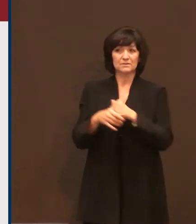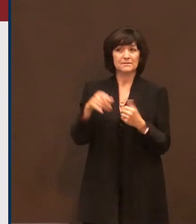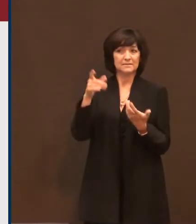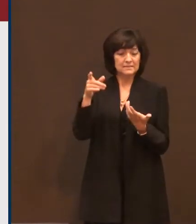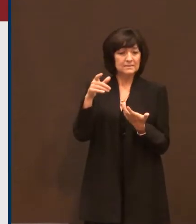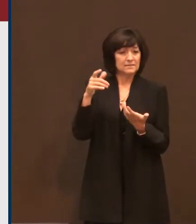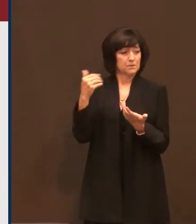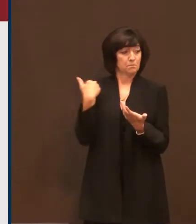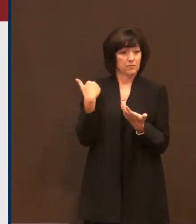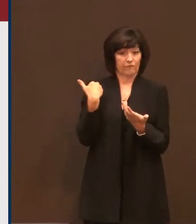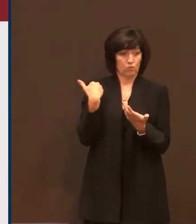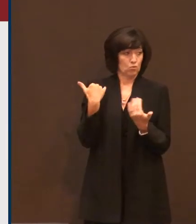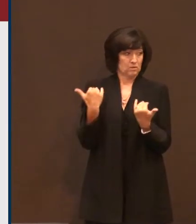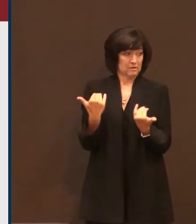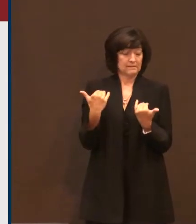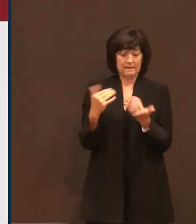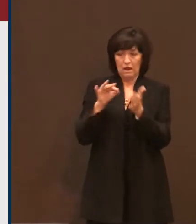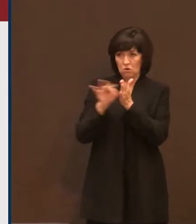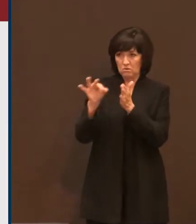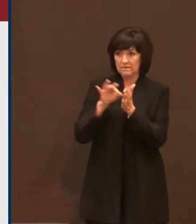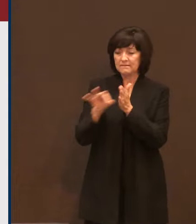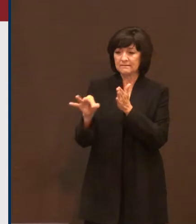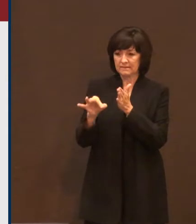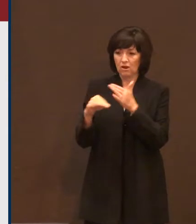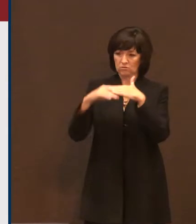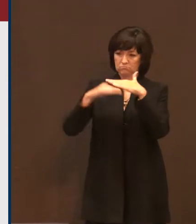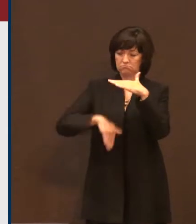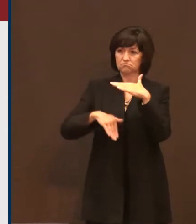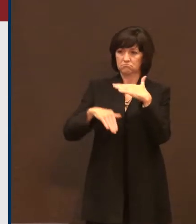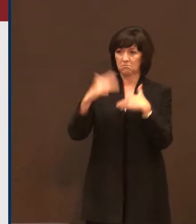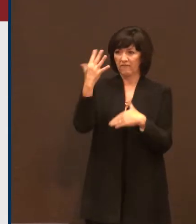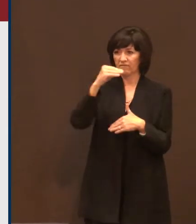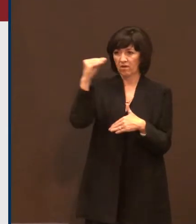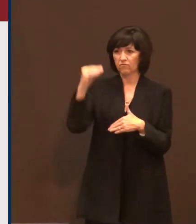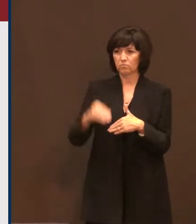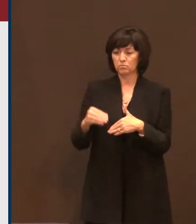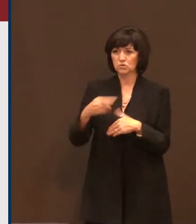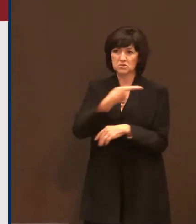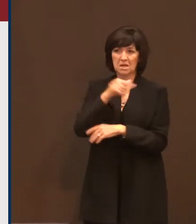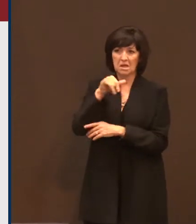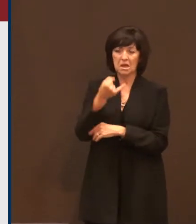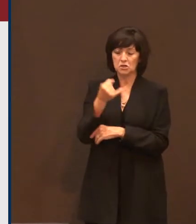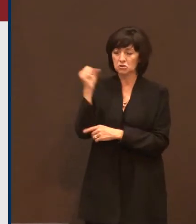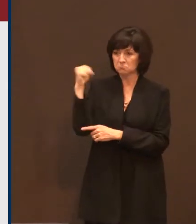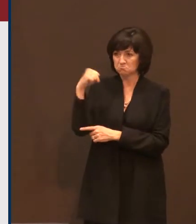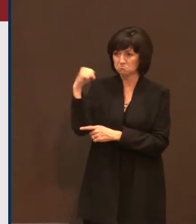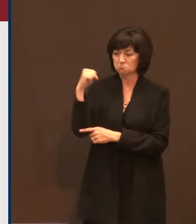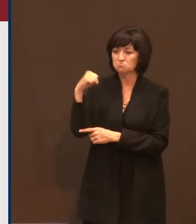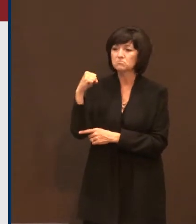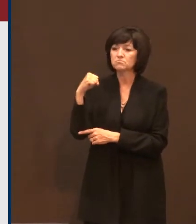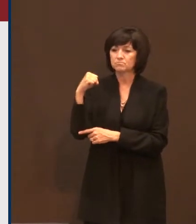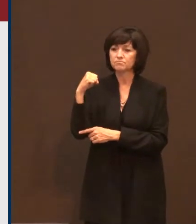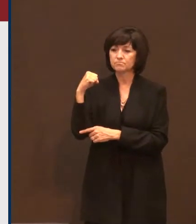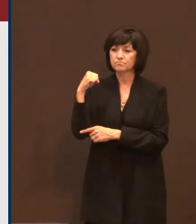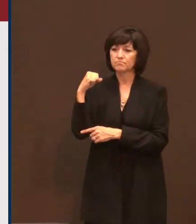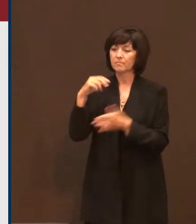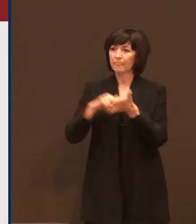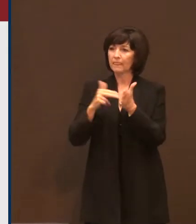positive, they currently are below 5% positive. AJ shaking his head, which puts them at about 50